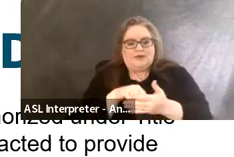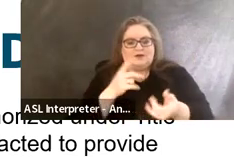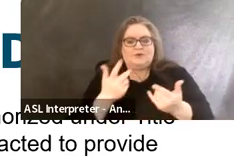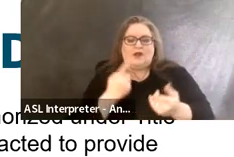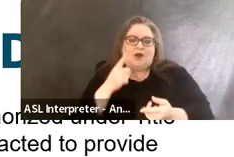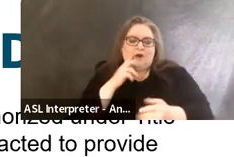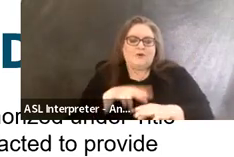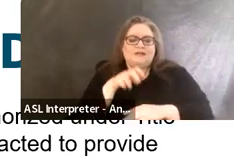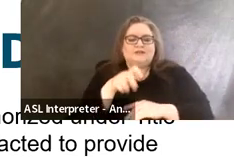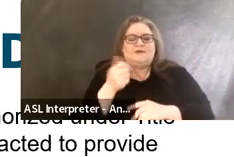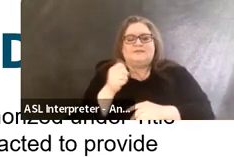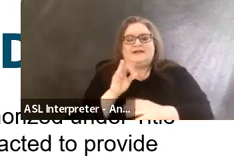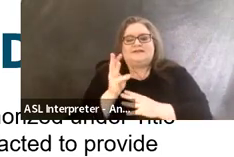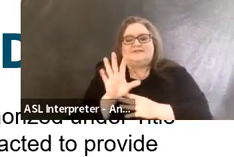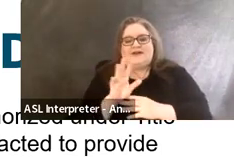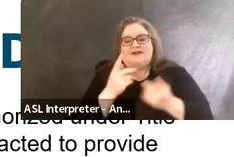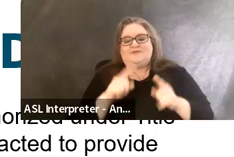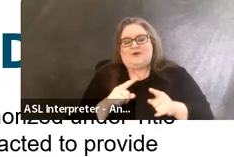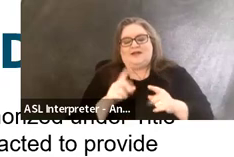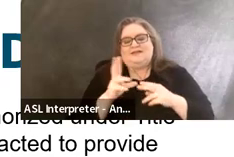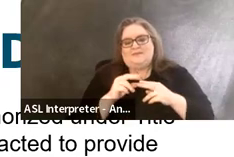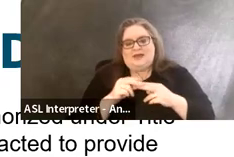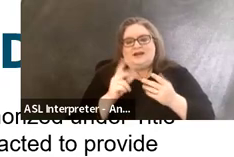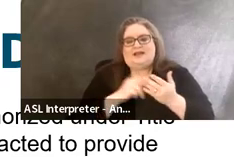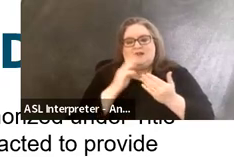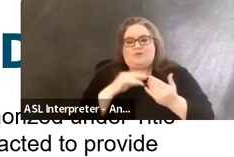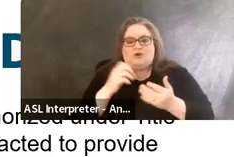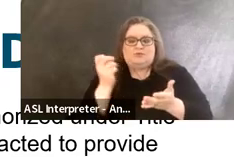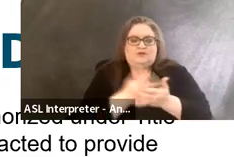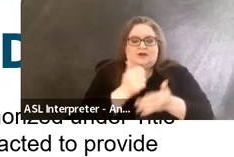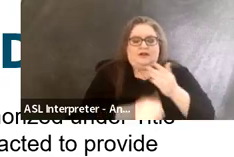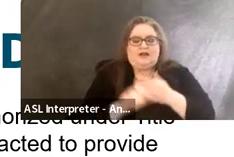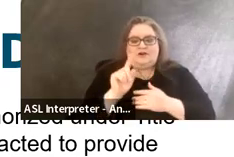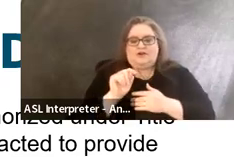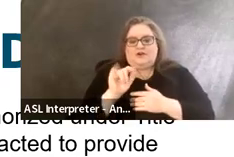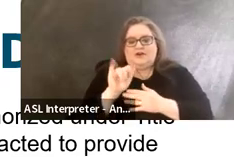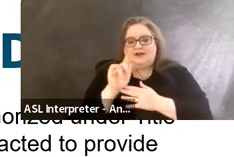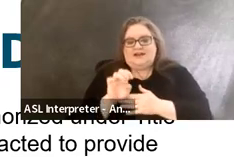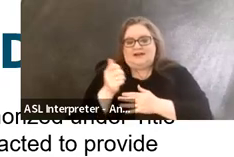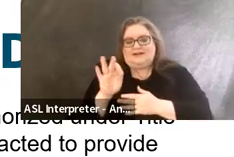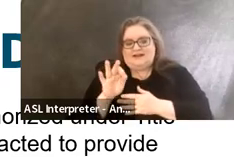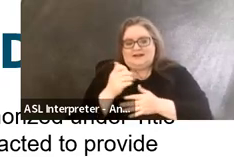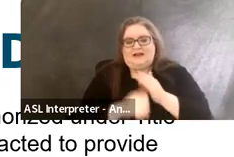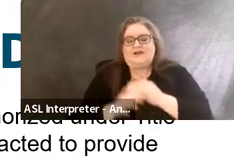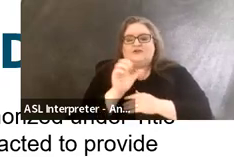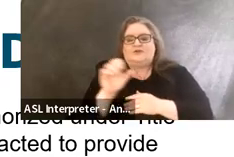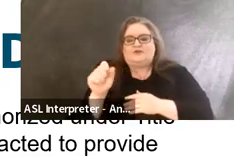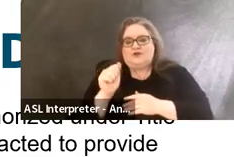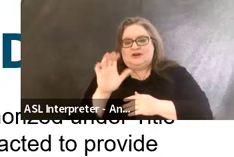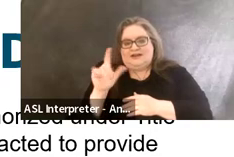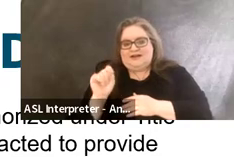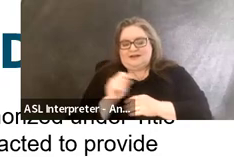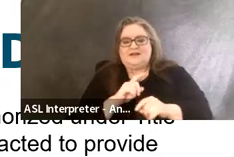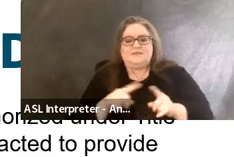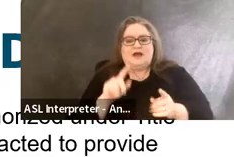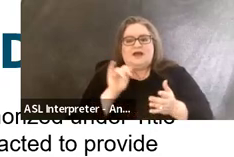to 1965 when the Medicaid program was authorized under Title 19 of the Social Security Act, but